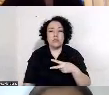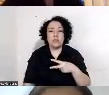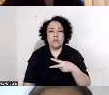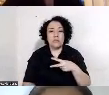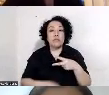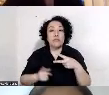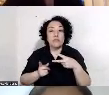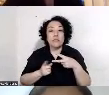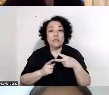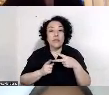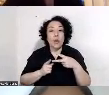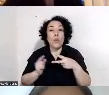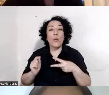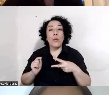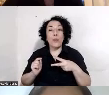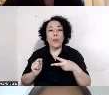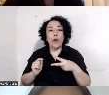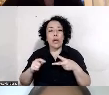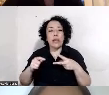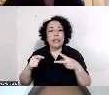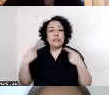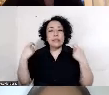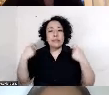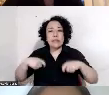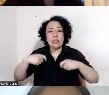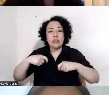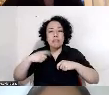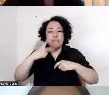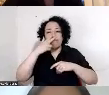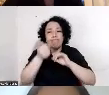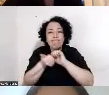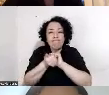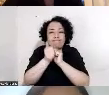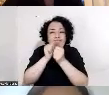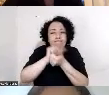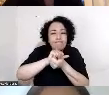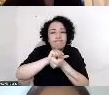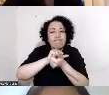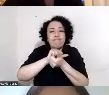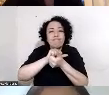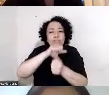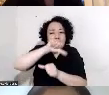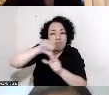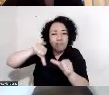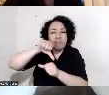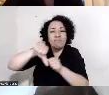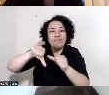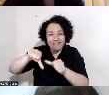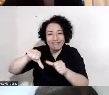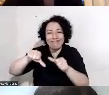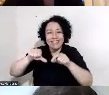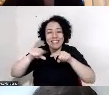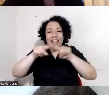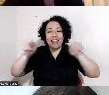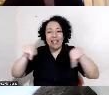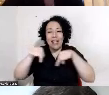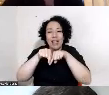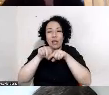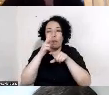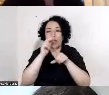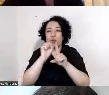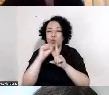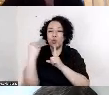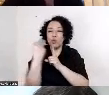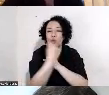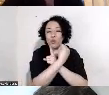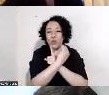também disseram que esses alunos precisam ser adaptáveis ao ambiente social da faculdade. They also needed